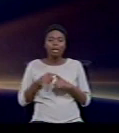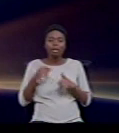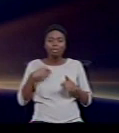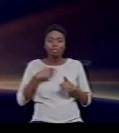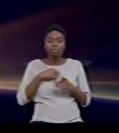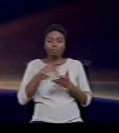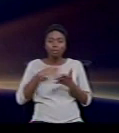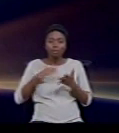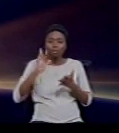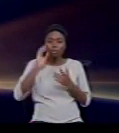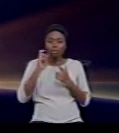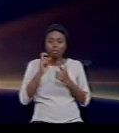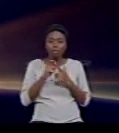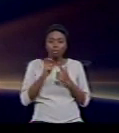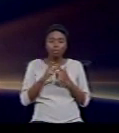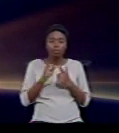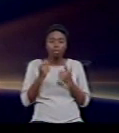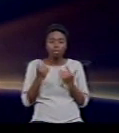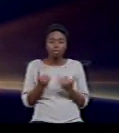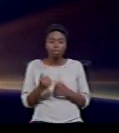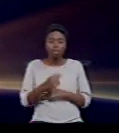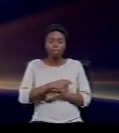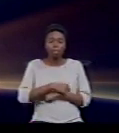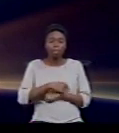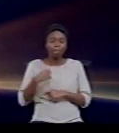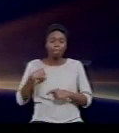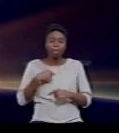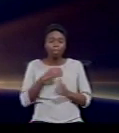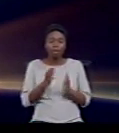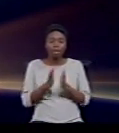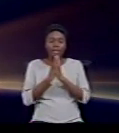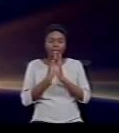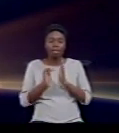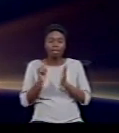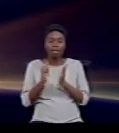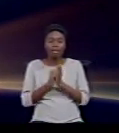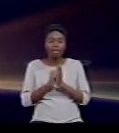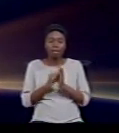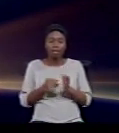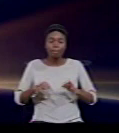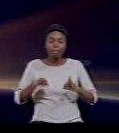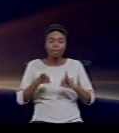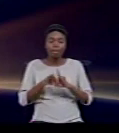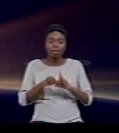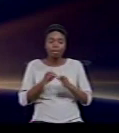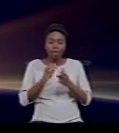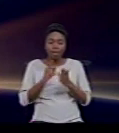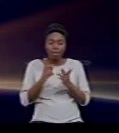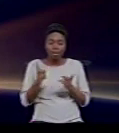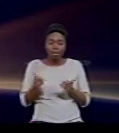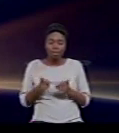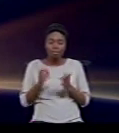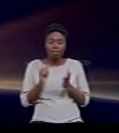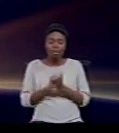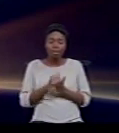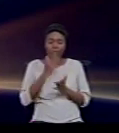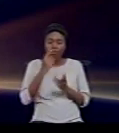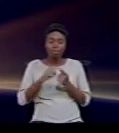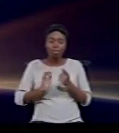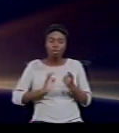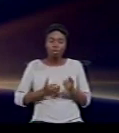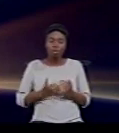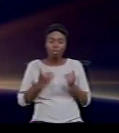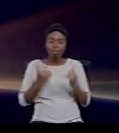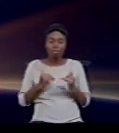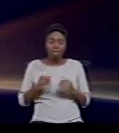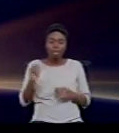read your word today. We're asking that relevant passages that really speak to our